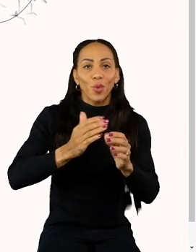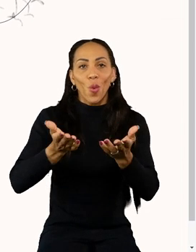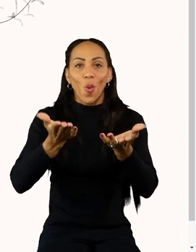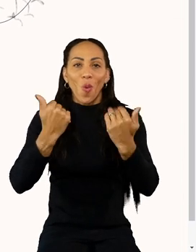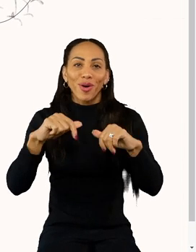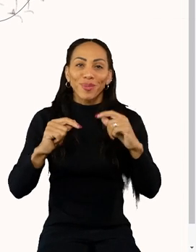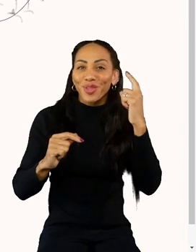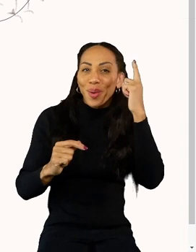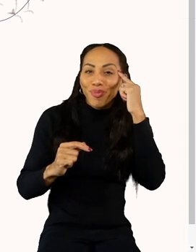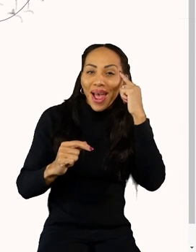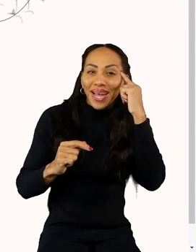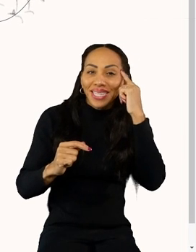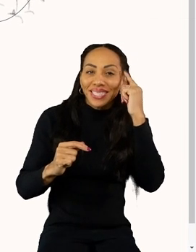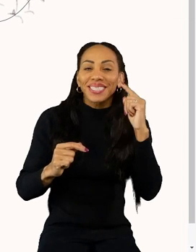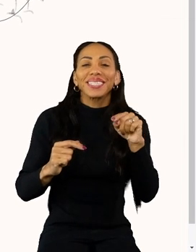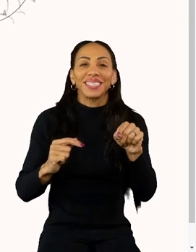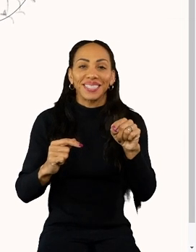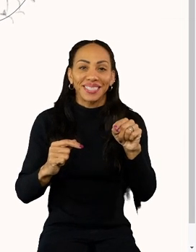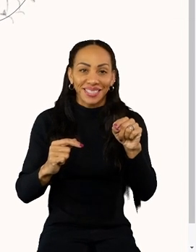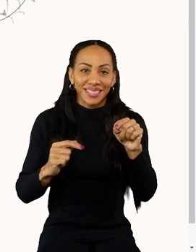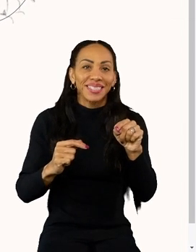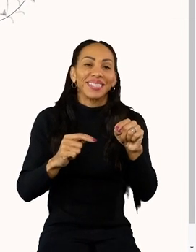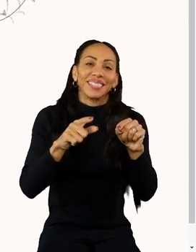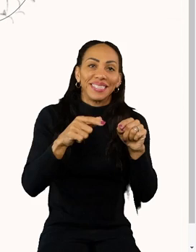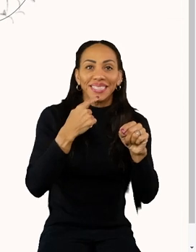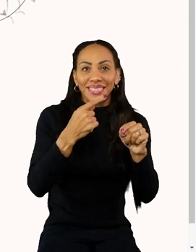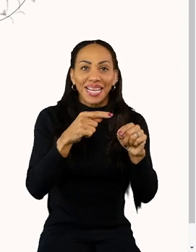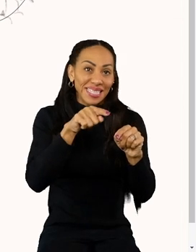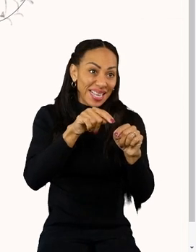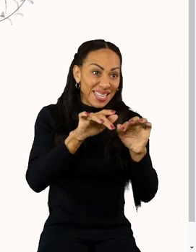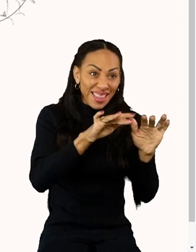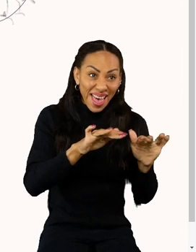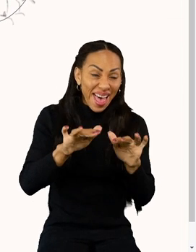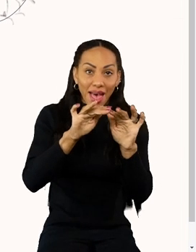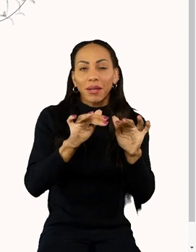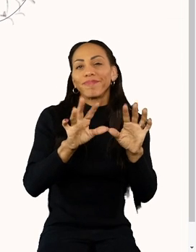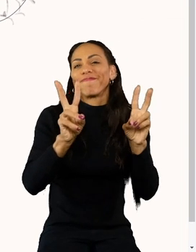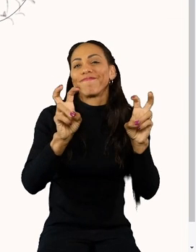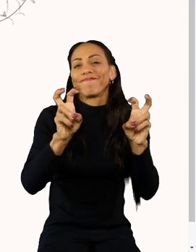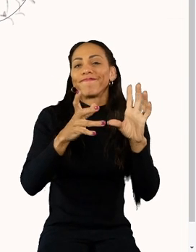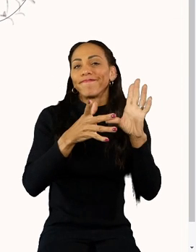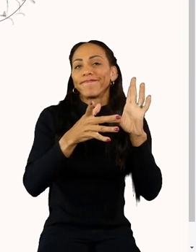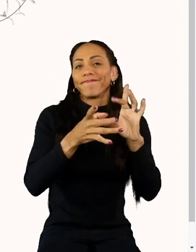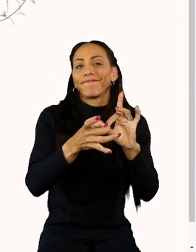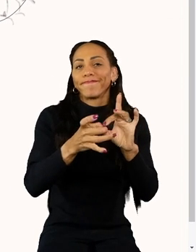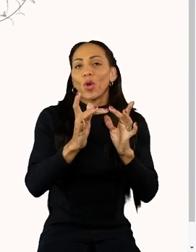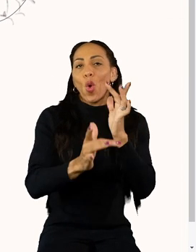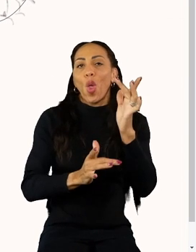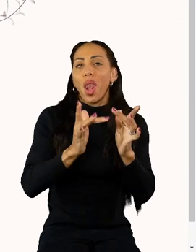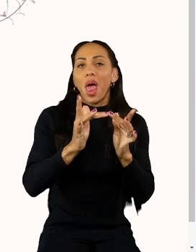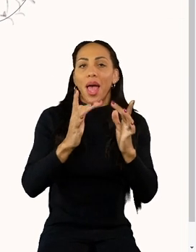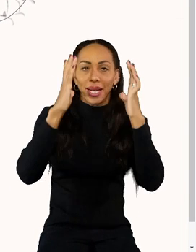And it says on the left-hand side, welcome to the brain. Each page of Locked World exists in a different area of this